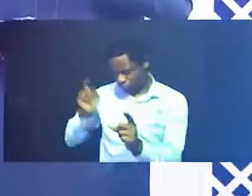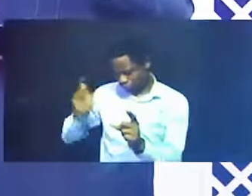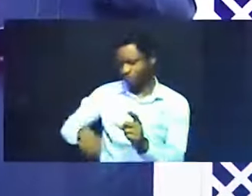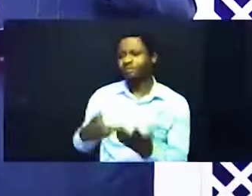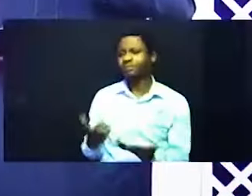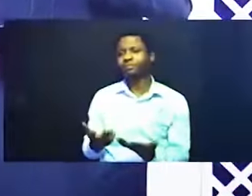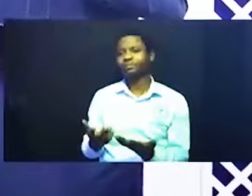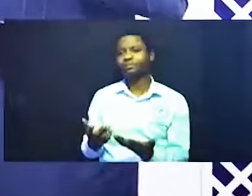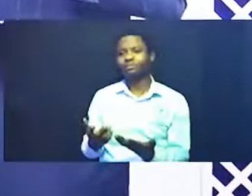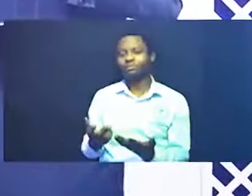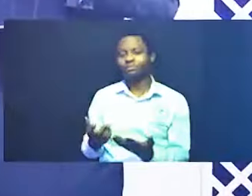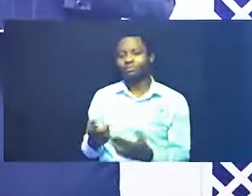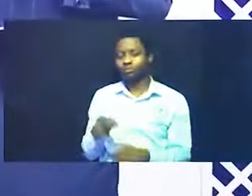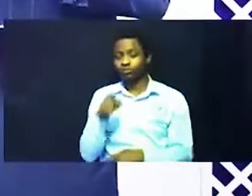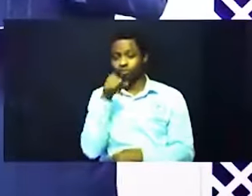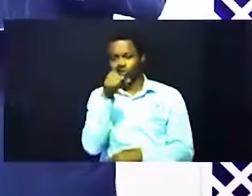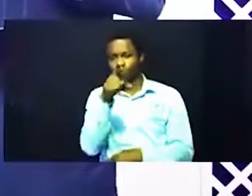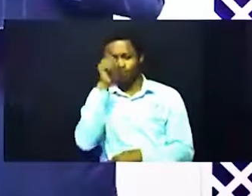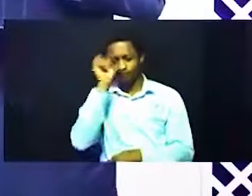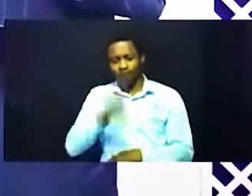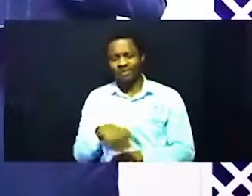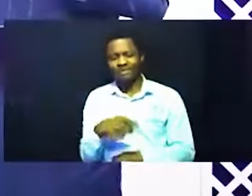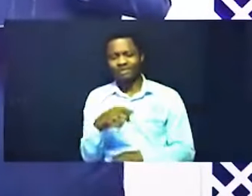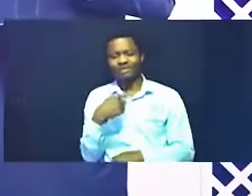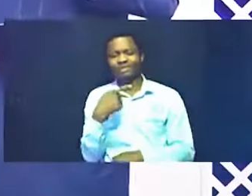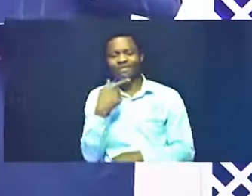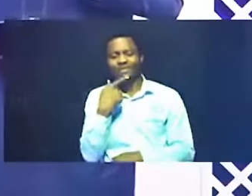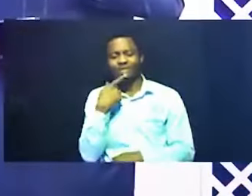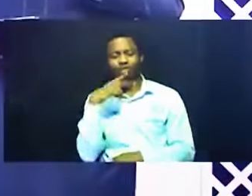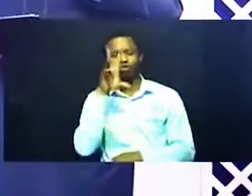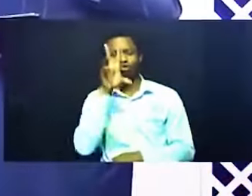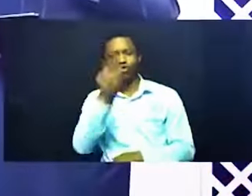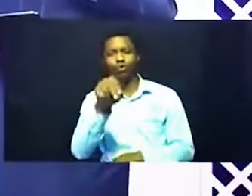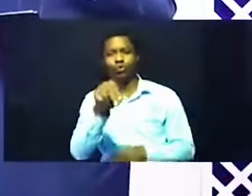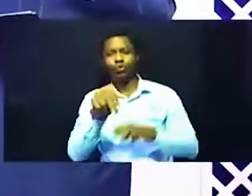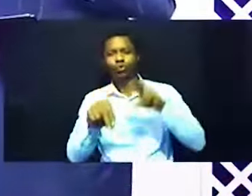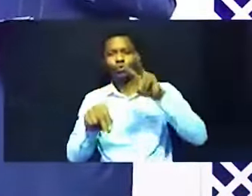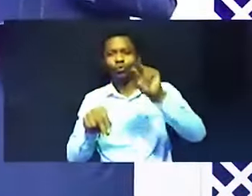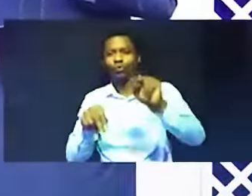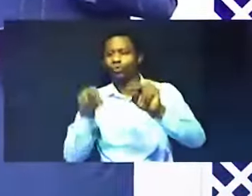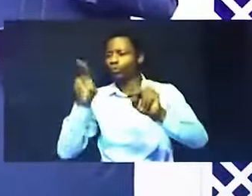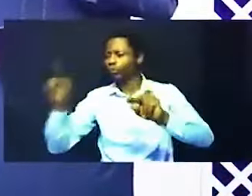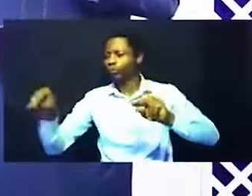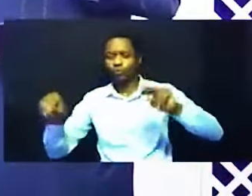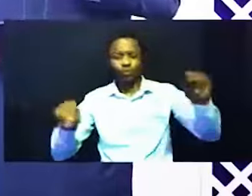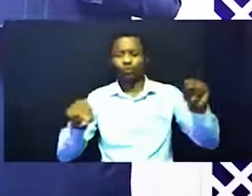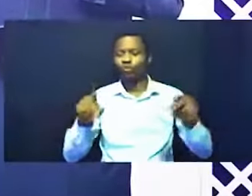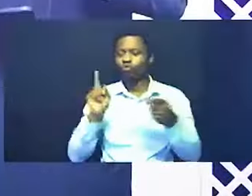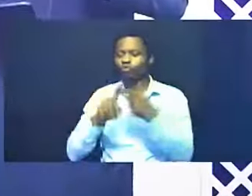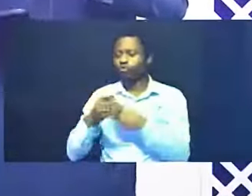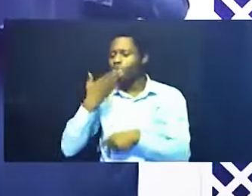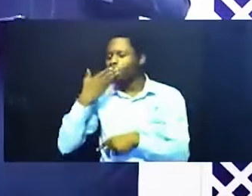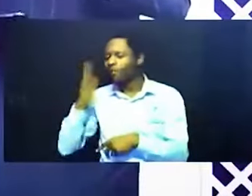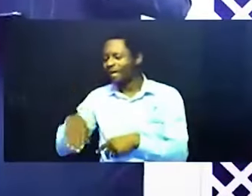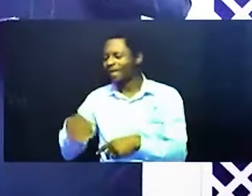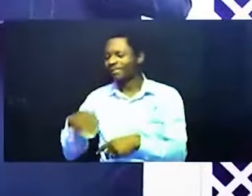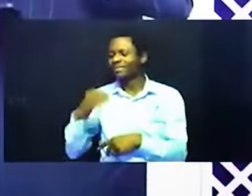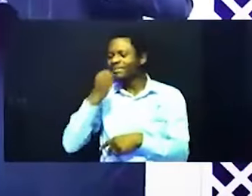Lord you need to say no to every ungodliness no matter where it comes